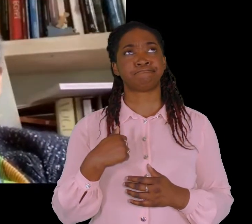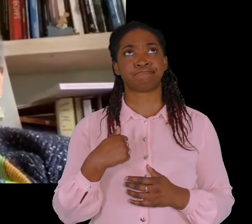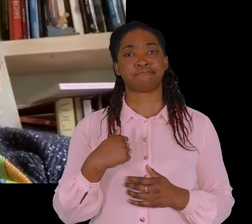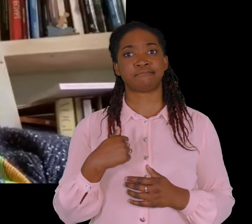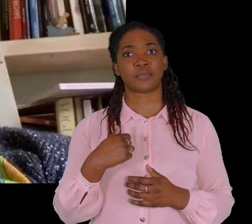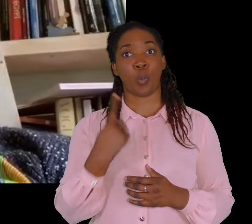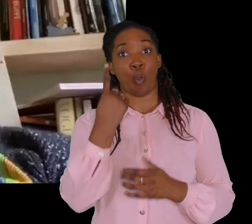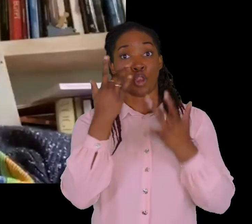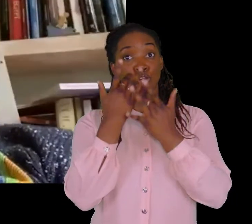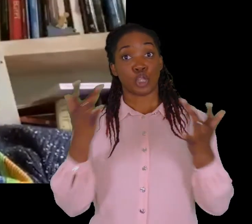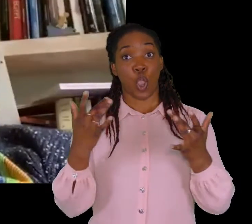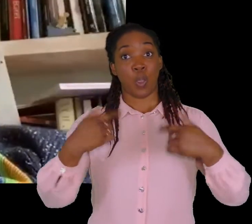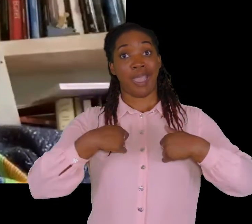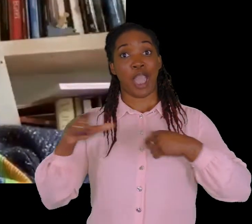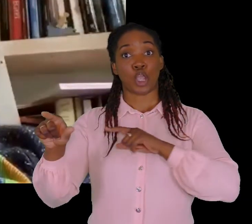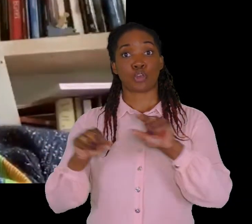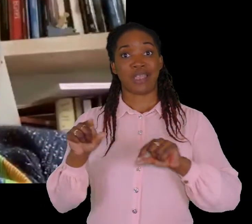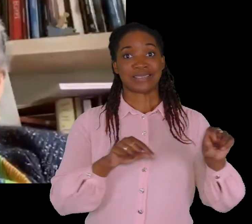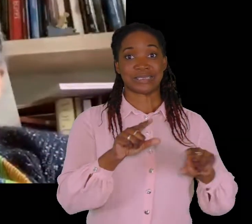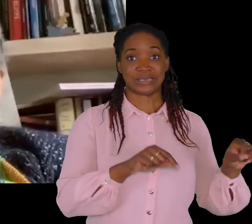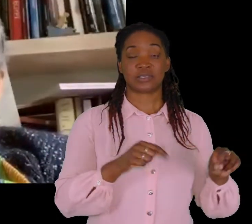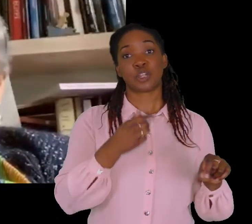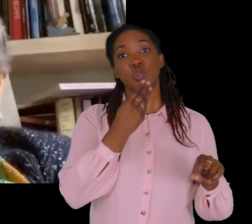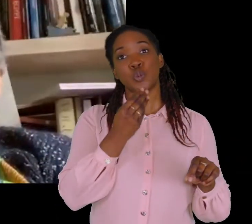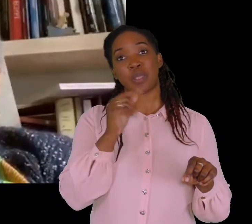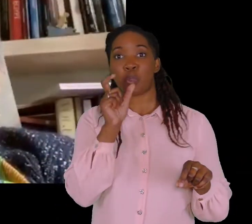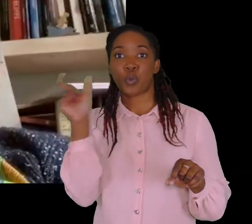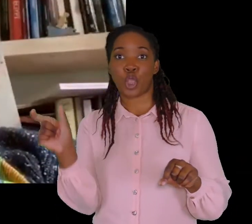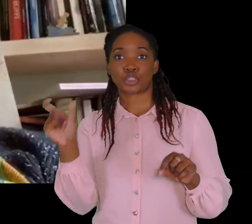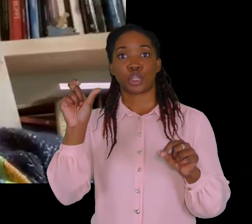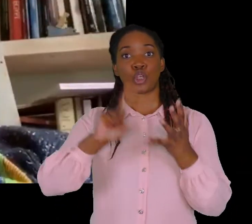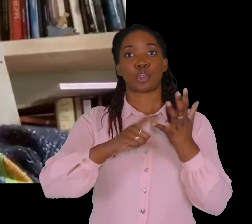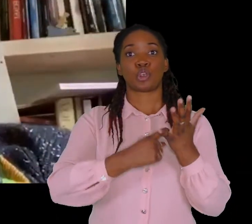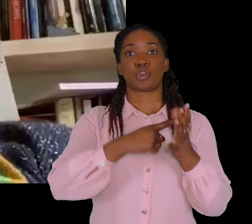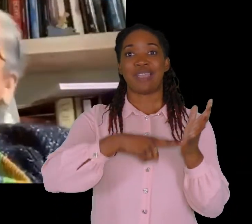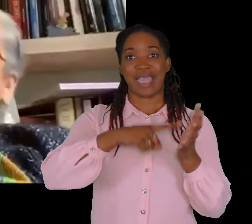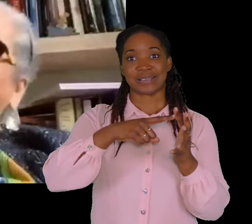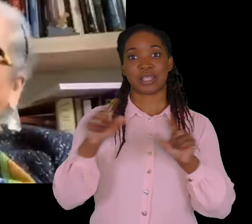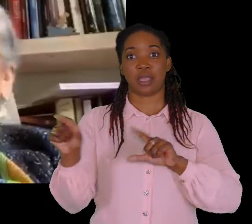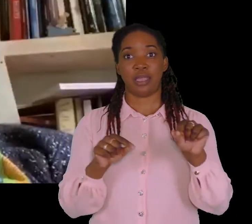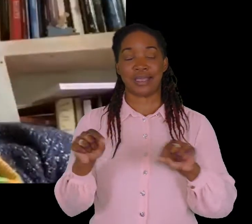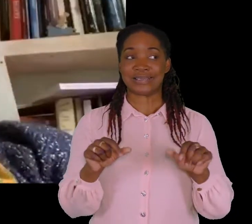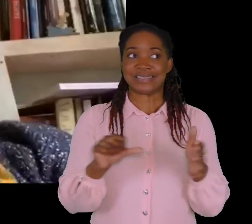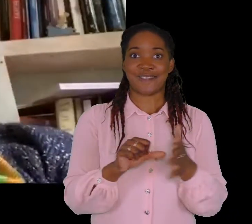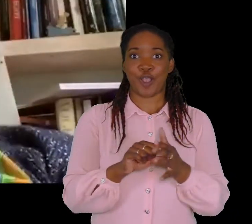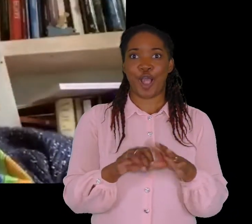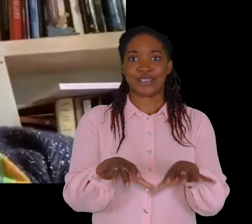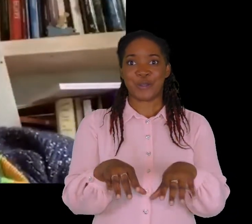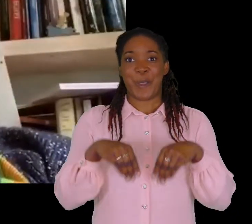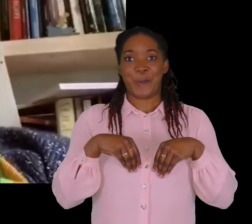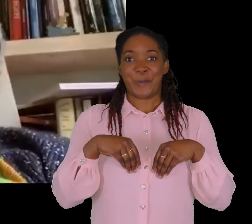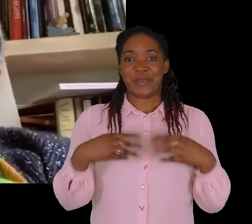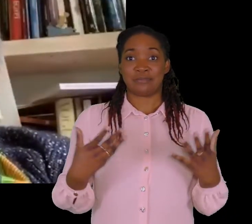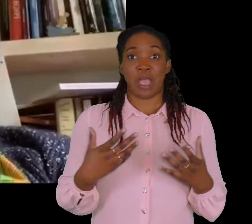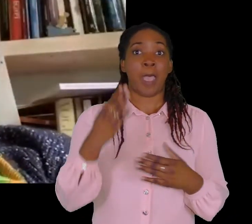word curated, was, I know it's hard to own that one. I can own Black, I can own colored, but